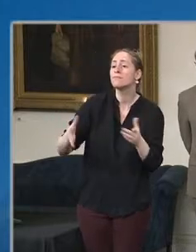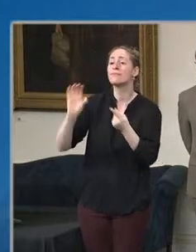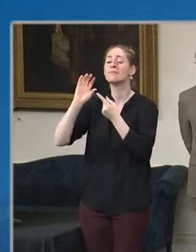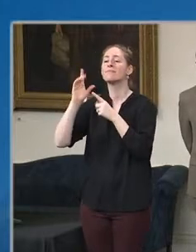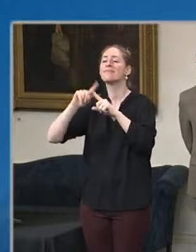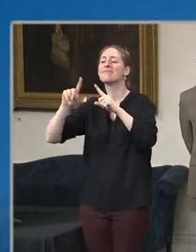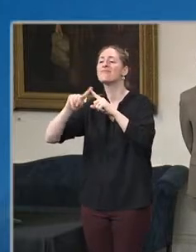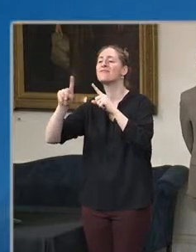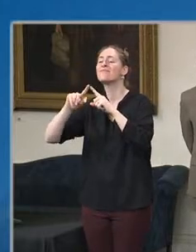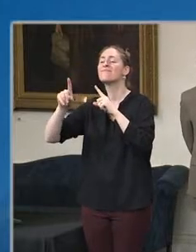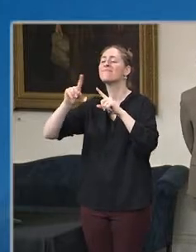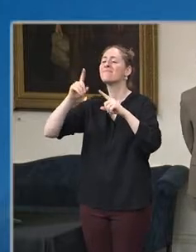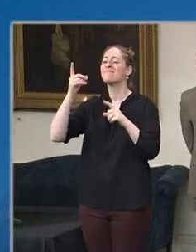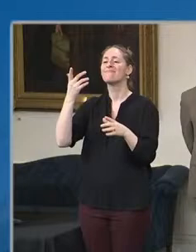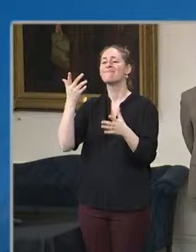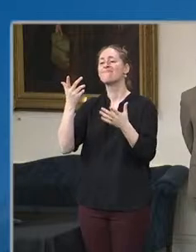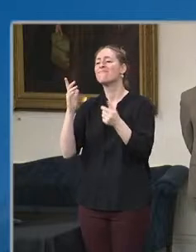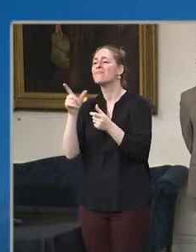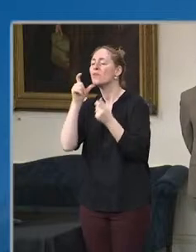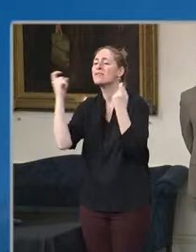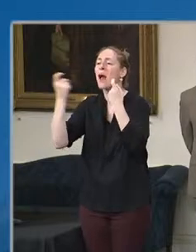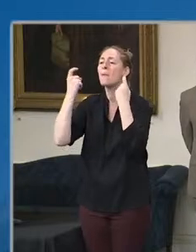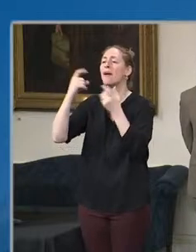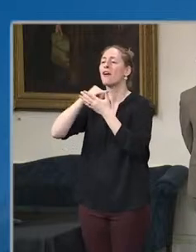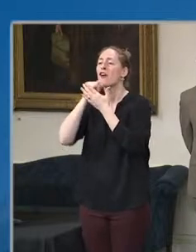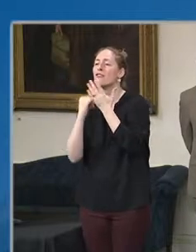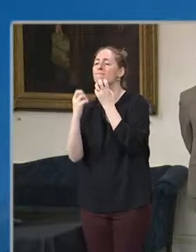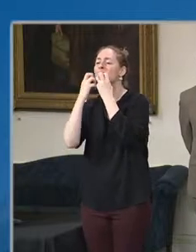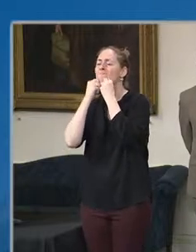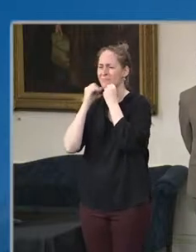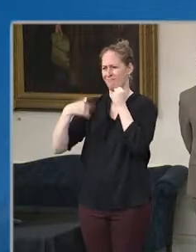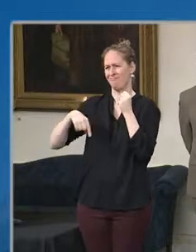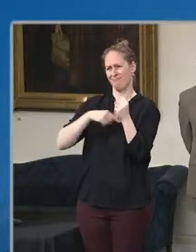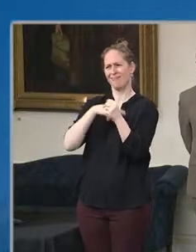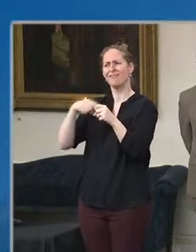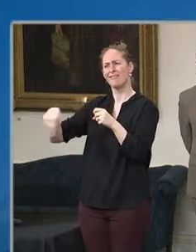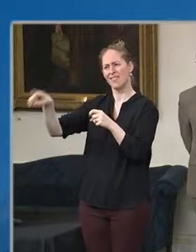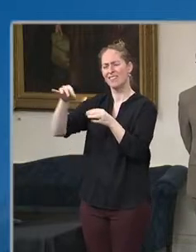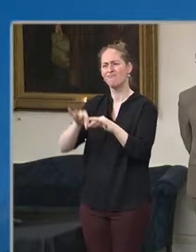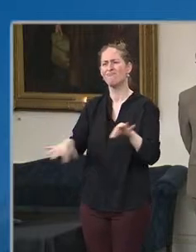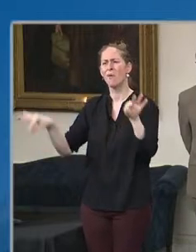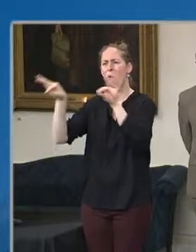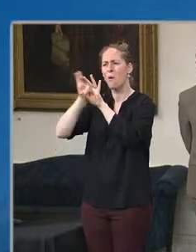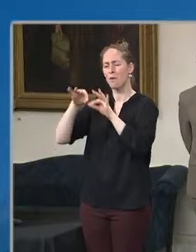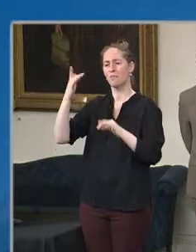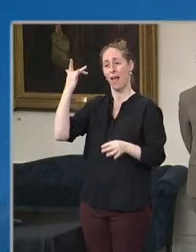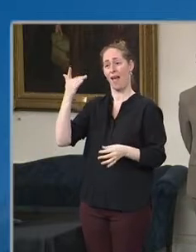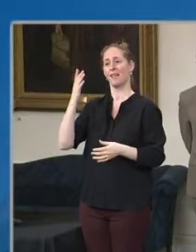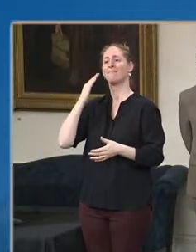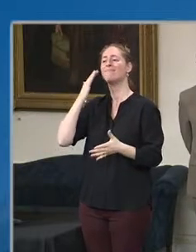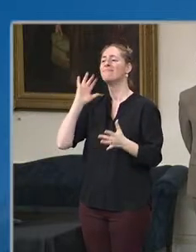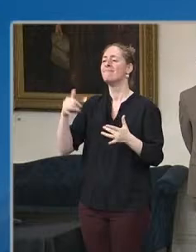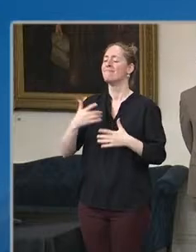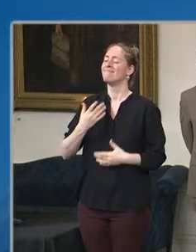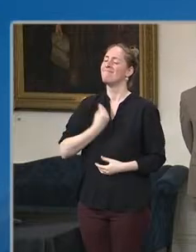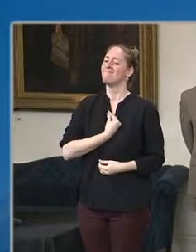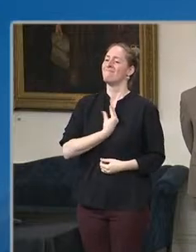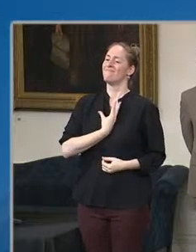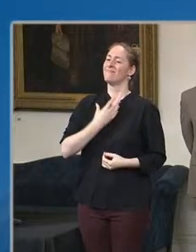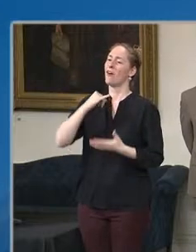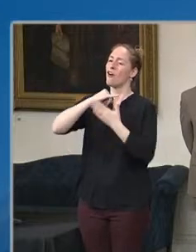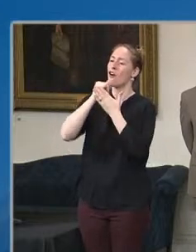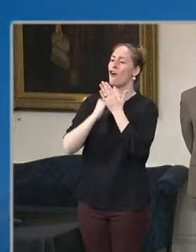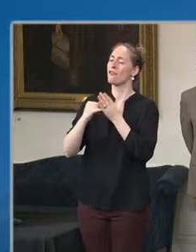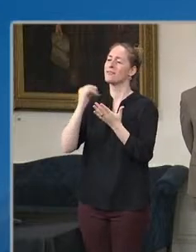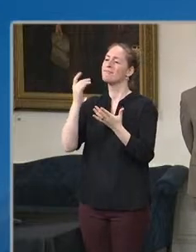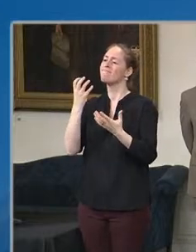not just to our economy, but to our souls and our quality of life. The Maryland State's Arts Council is in the process of issuing